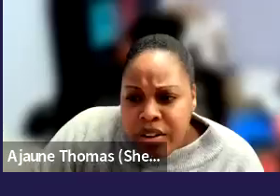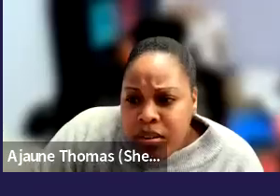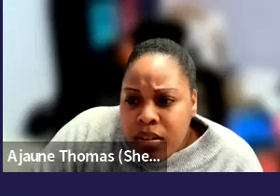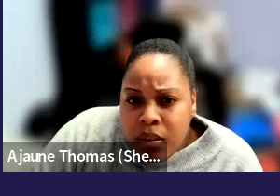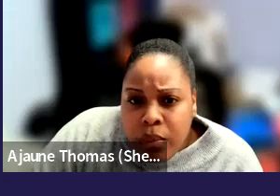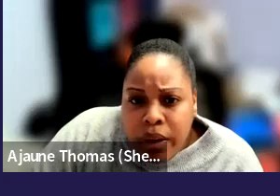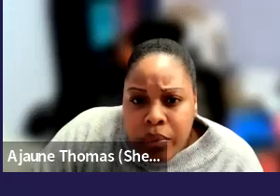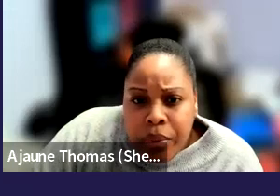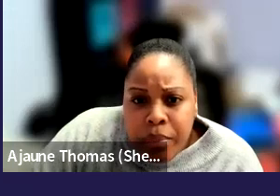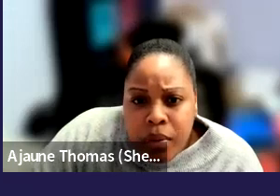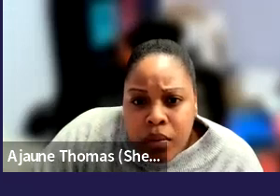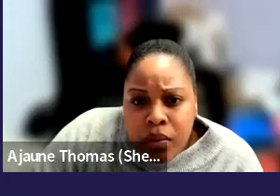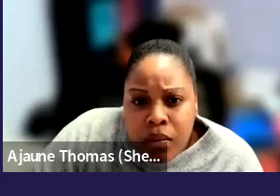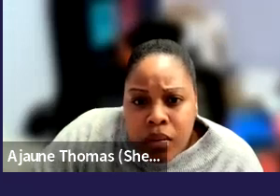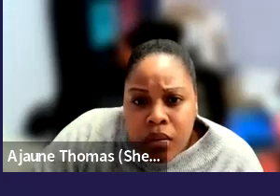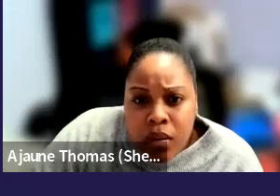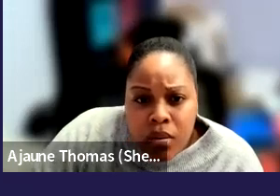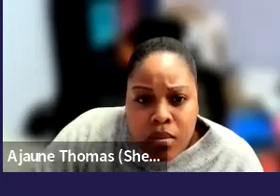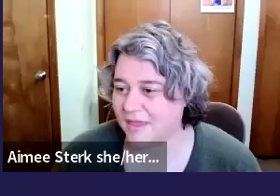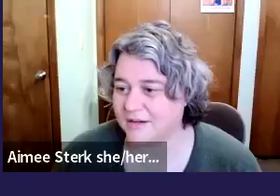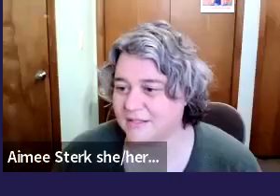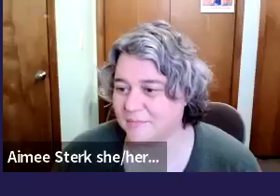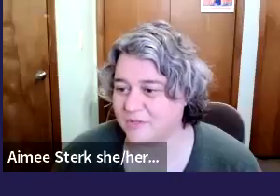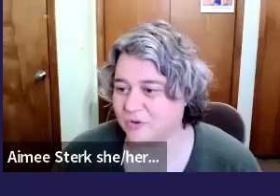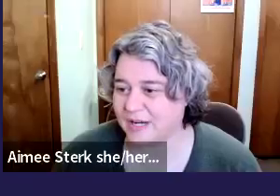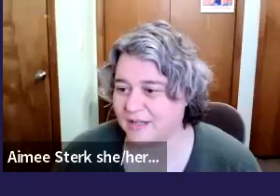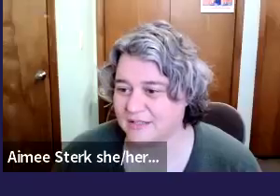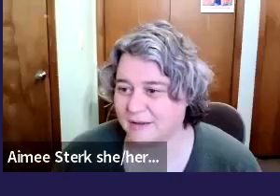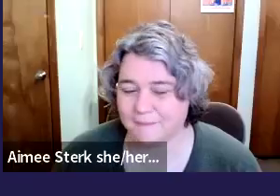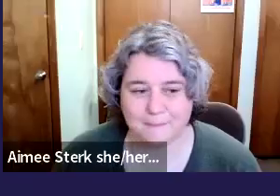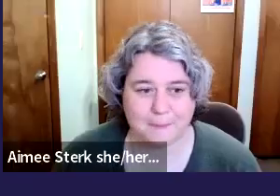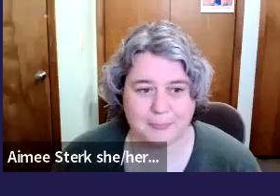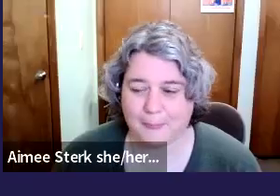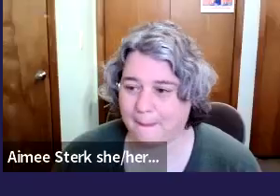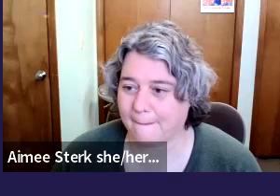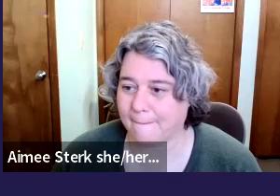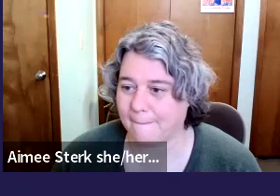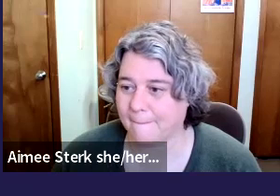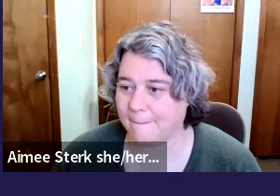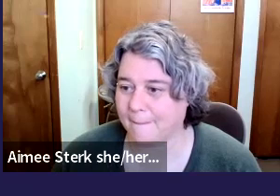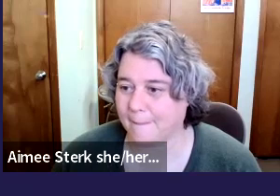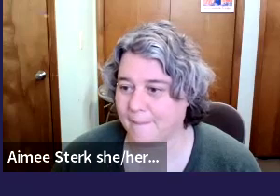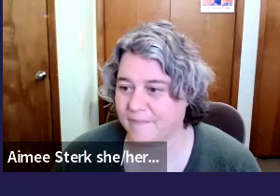Is there anyone else in the waiting room? There's some joining stuff. Okay.